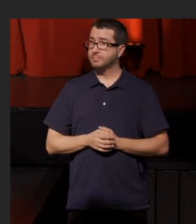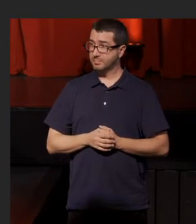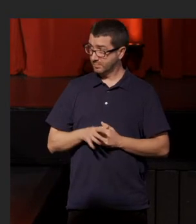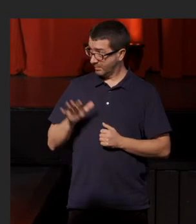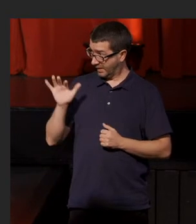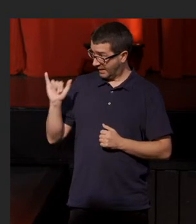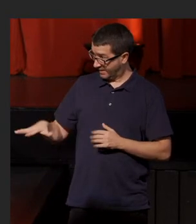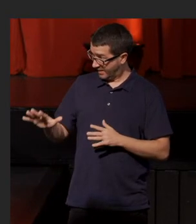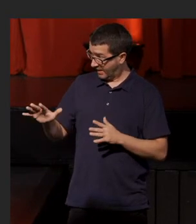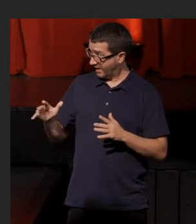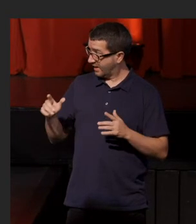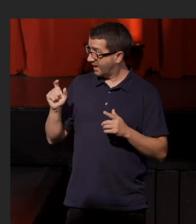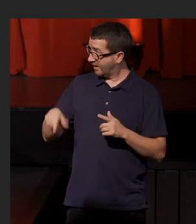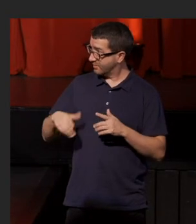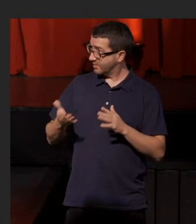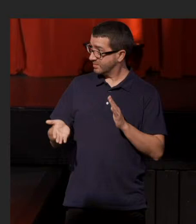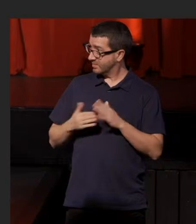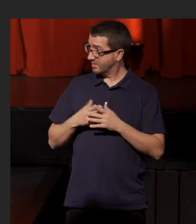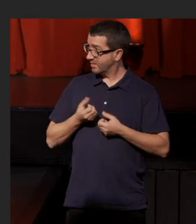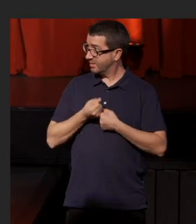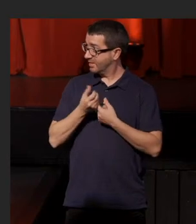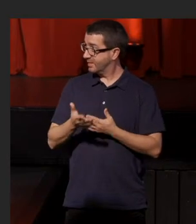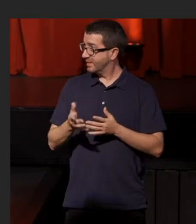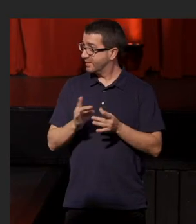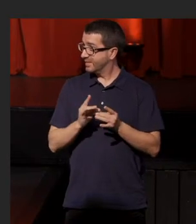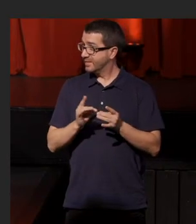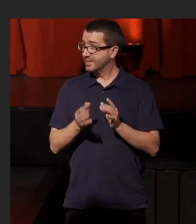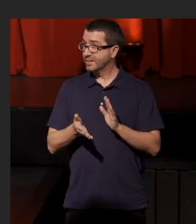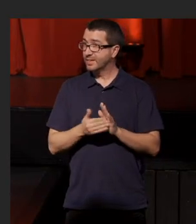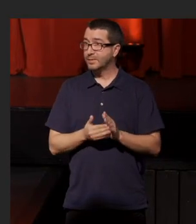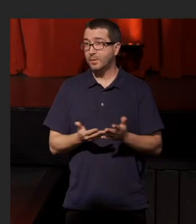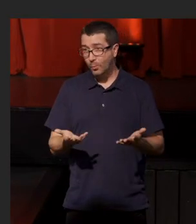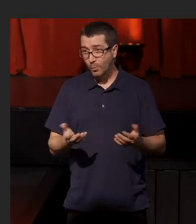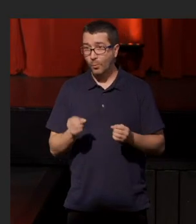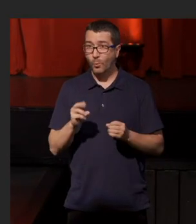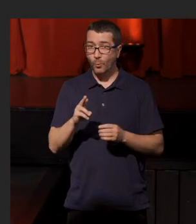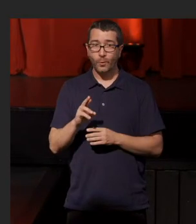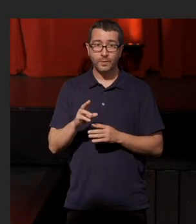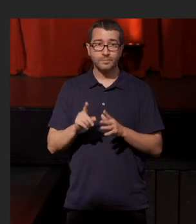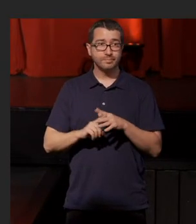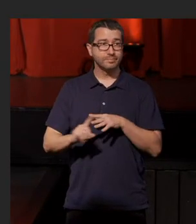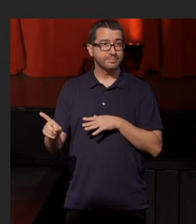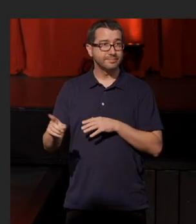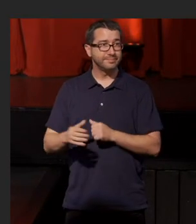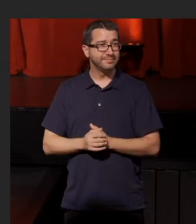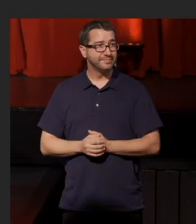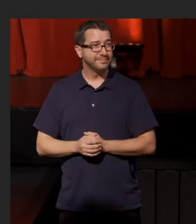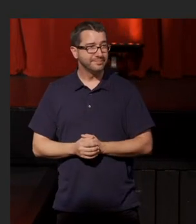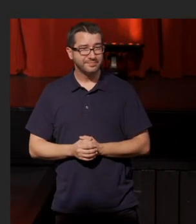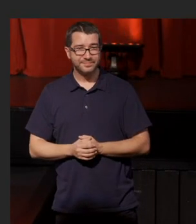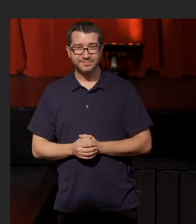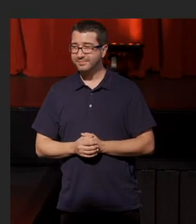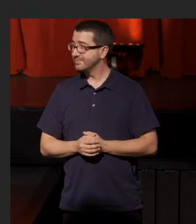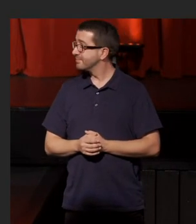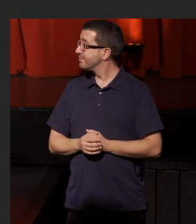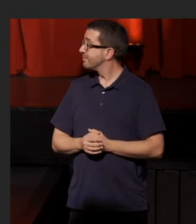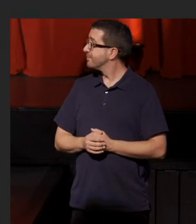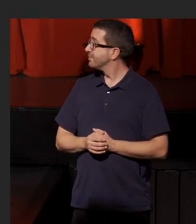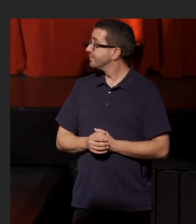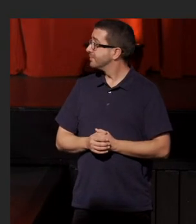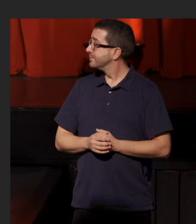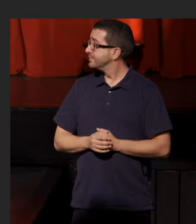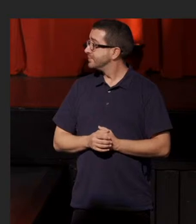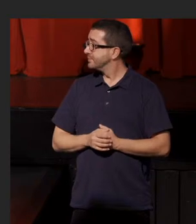that? I offered a bridge or an exit. Man, oh man, that's a steep challenge.